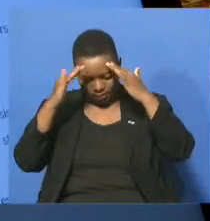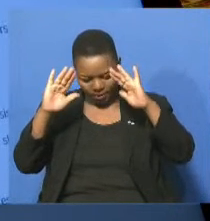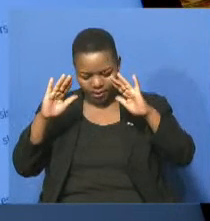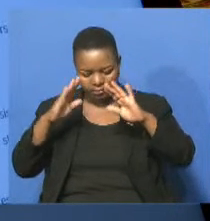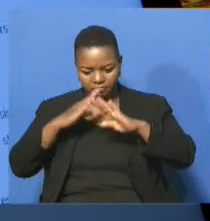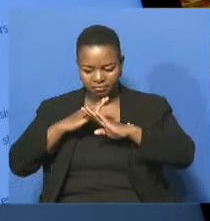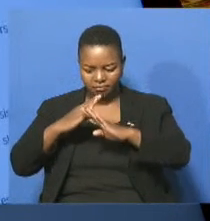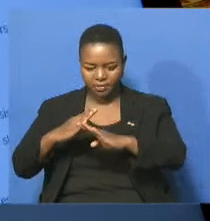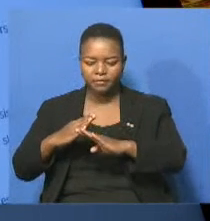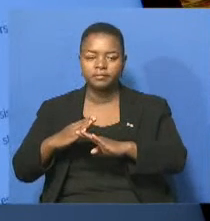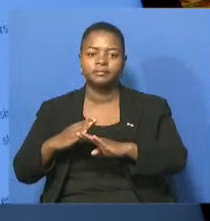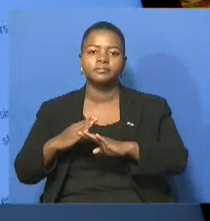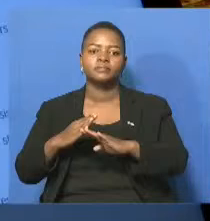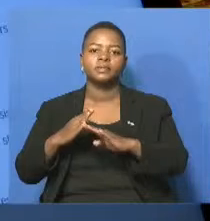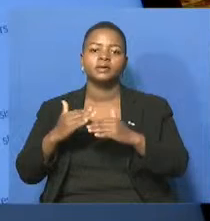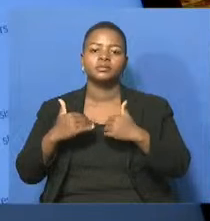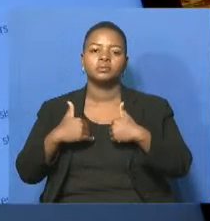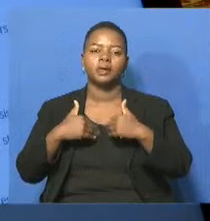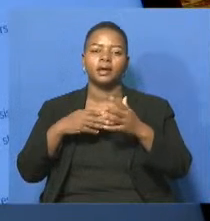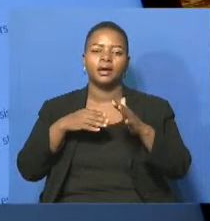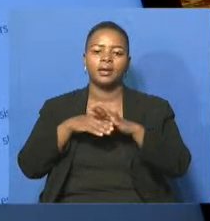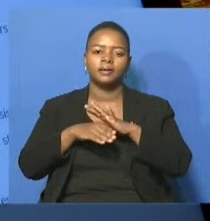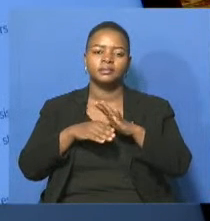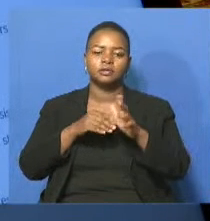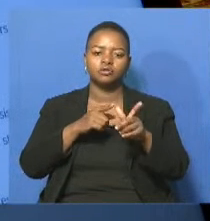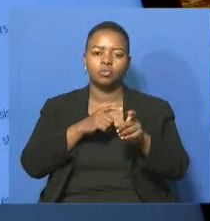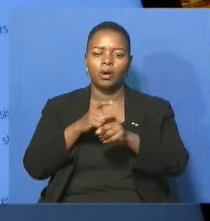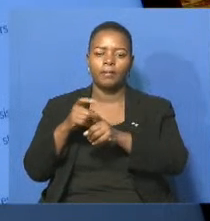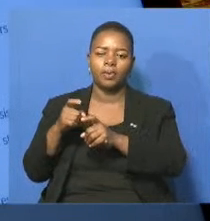Restriction of access to lethal weapons,